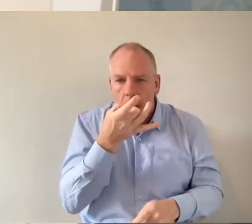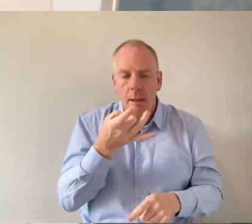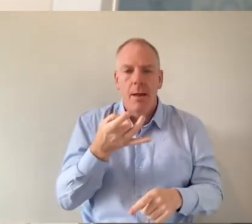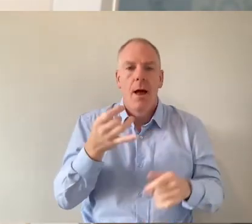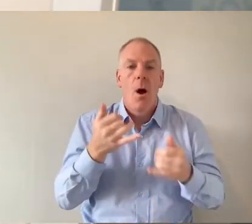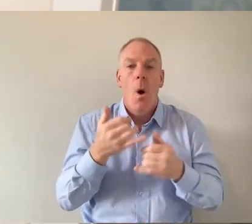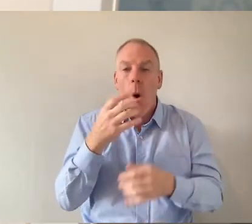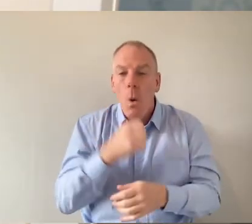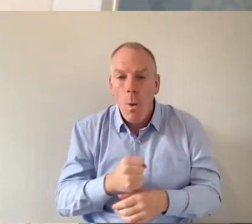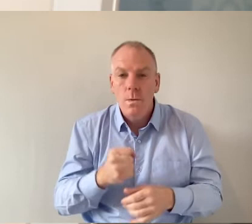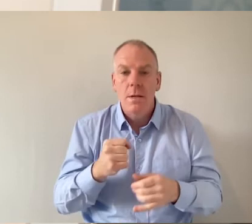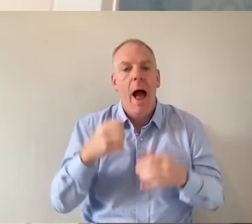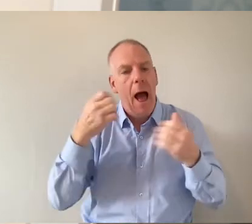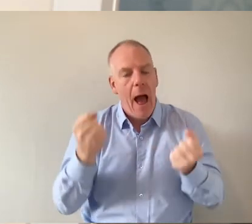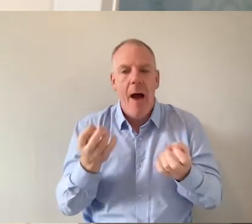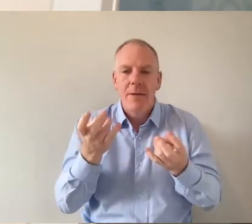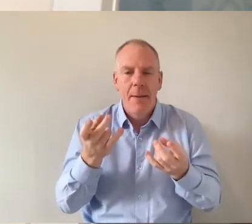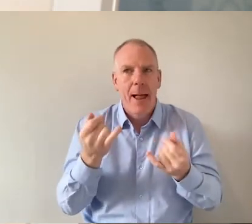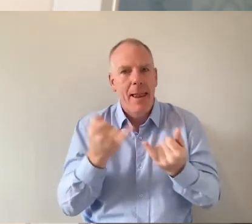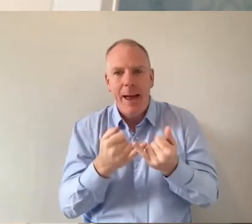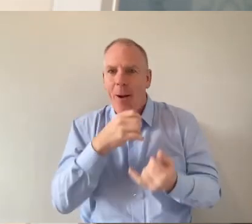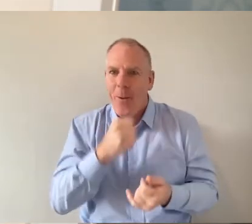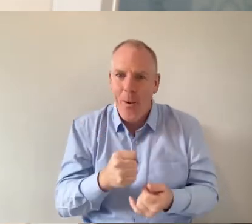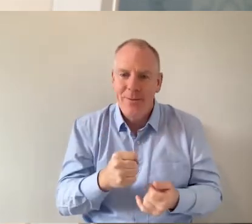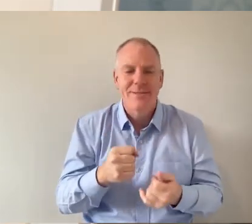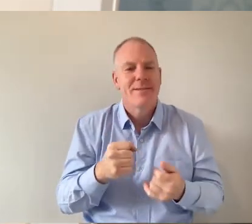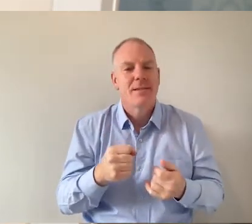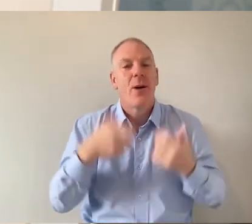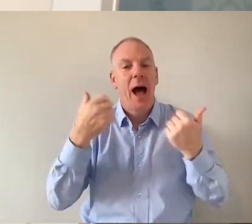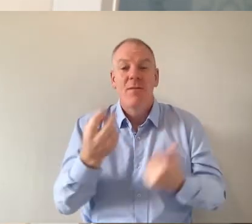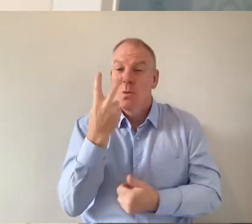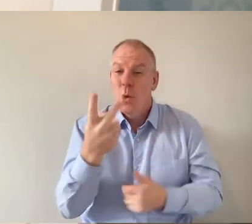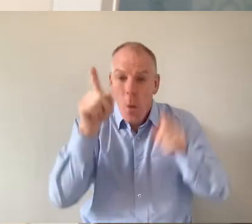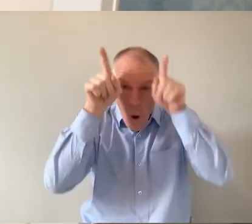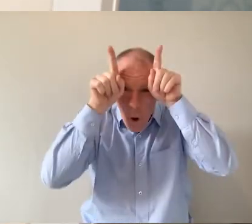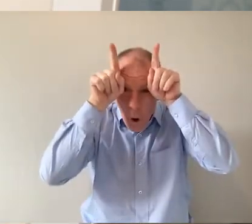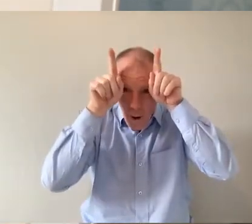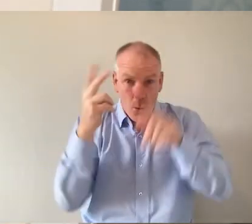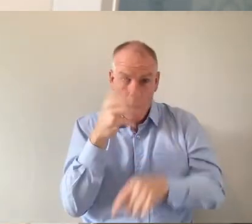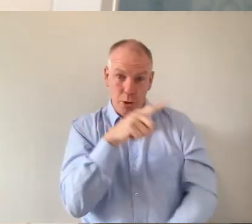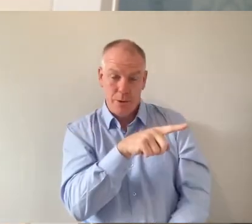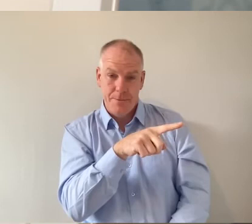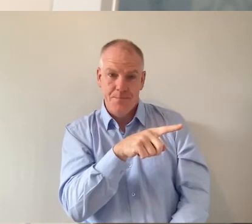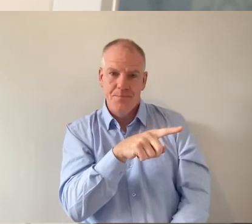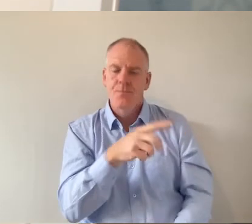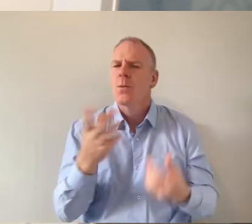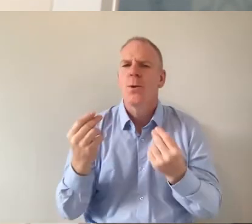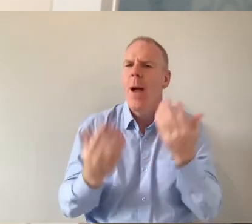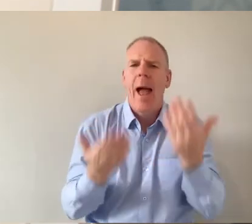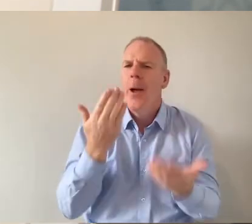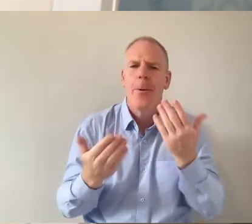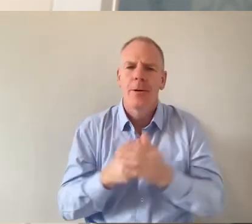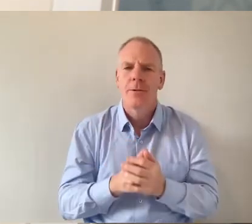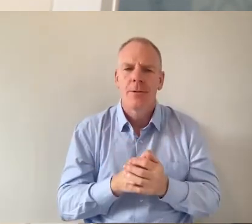or a goat, and he is a bit of a silly goat, so it makes sense. So I'm going to give him 2 little horns at the side of his head. And you know what I'm going to draw them